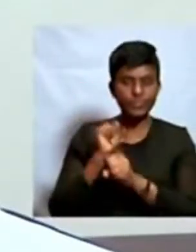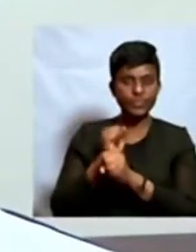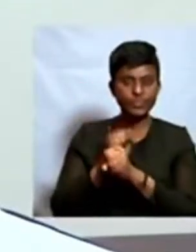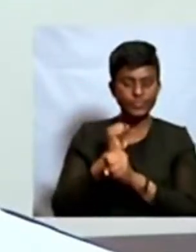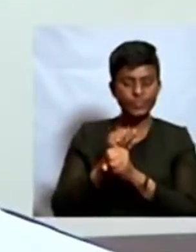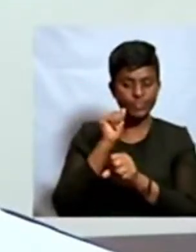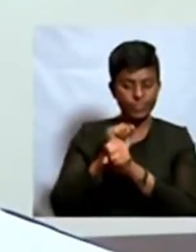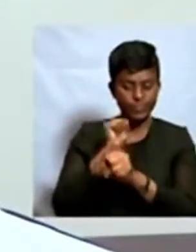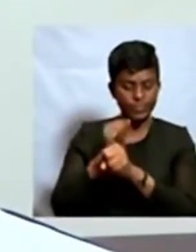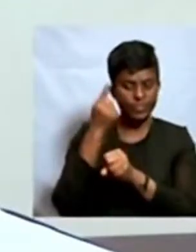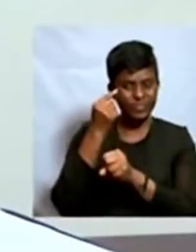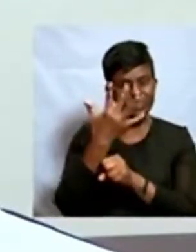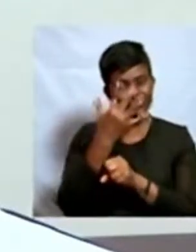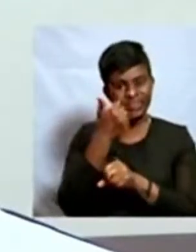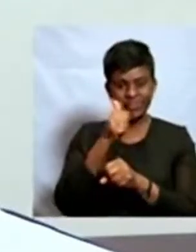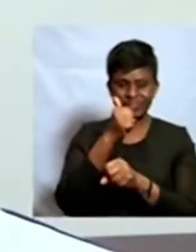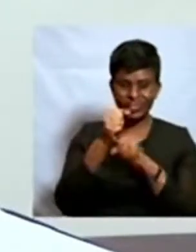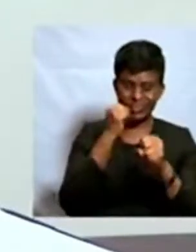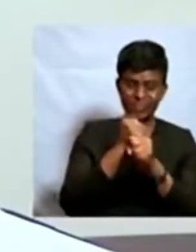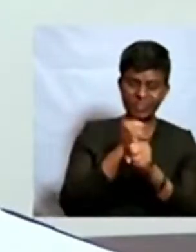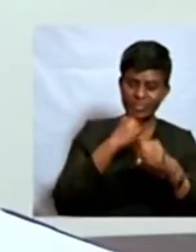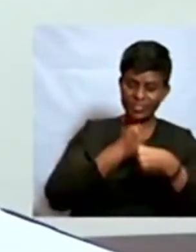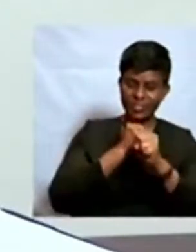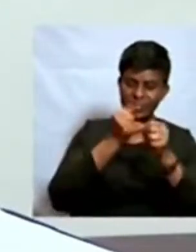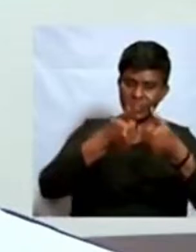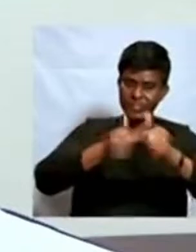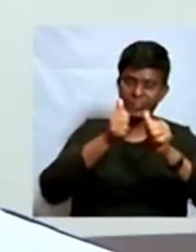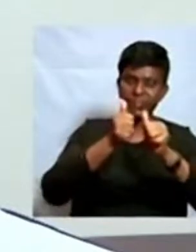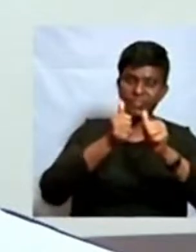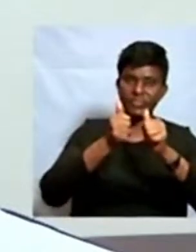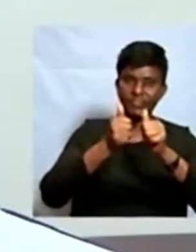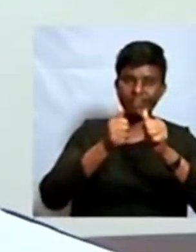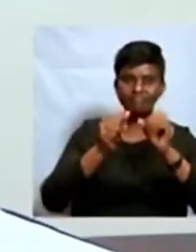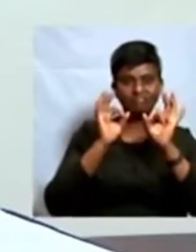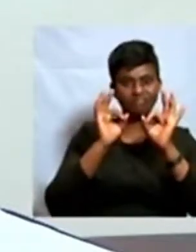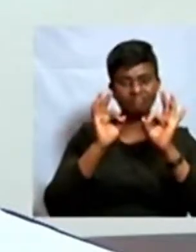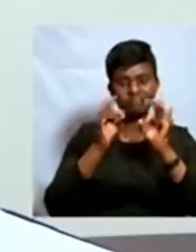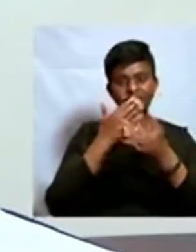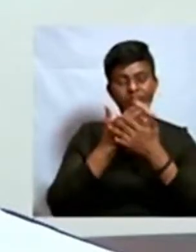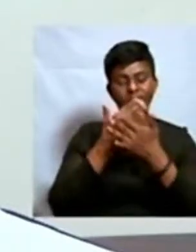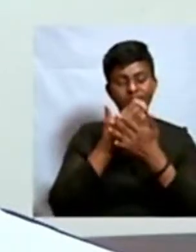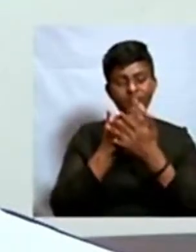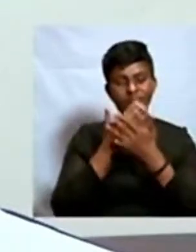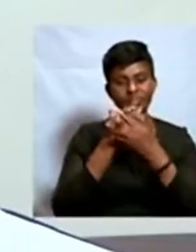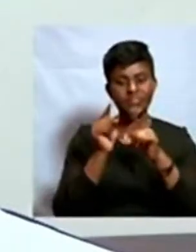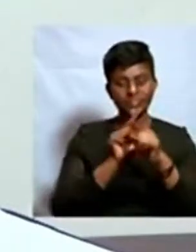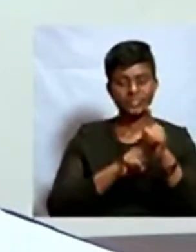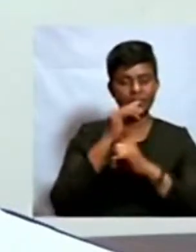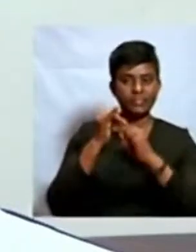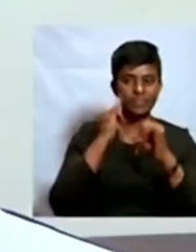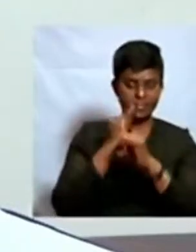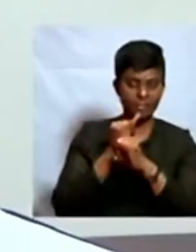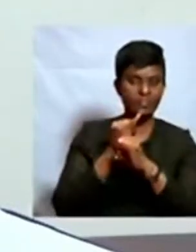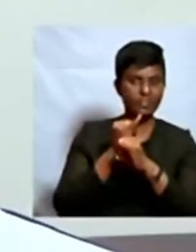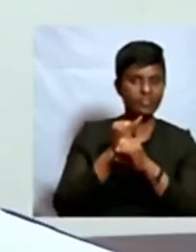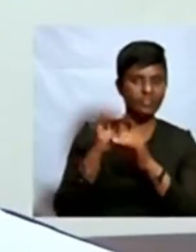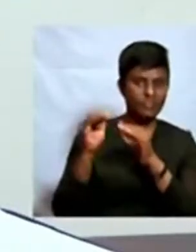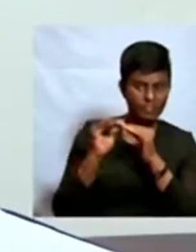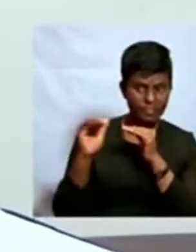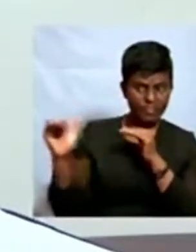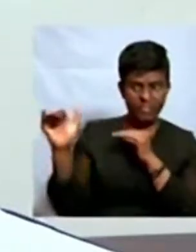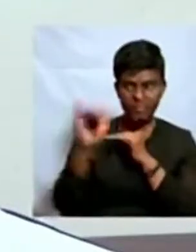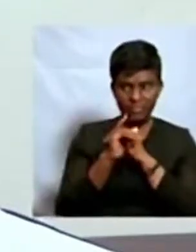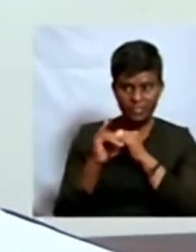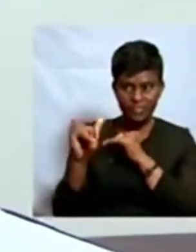work for 5-10 years to make yourself attractive to an international party